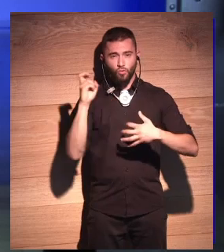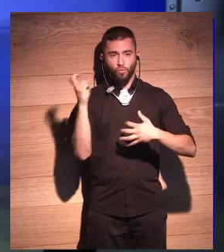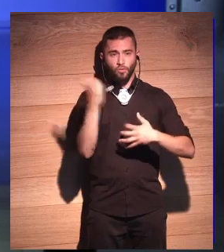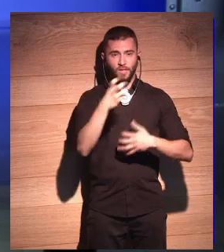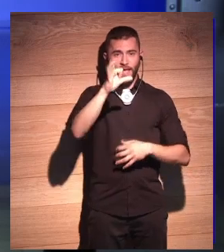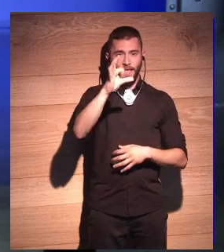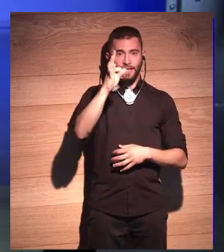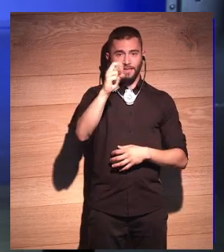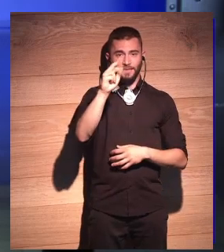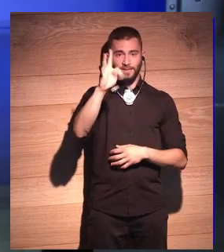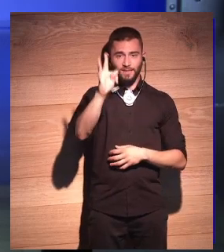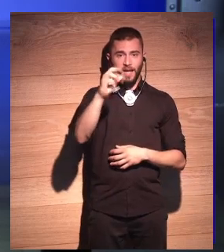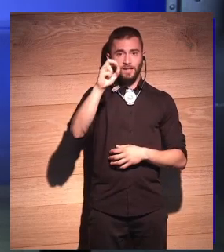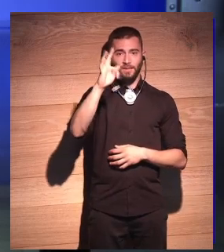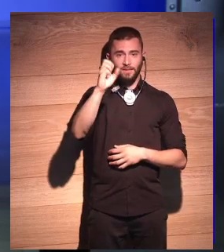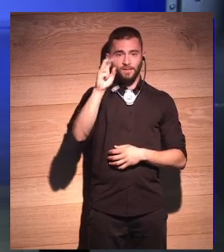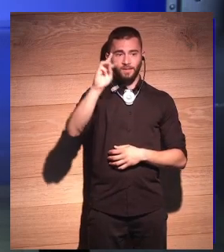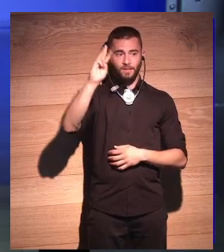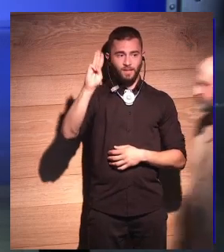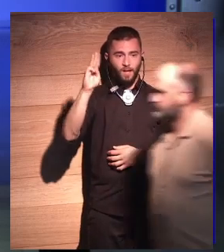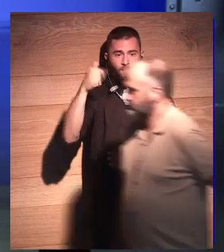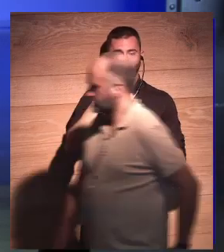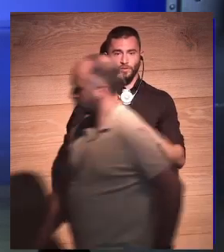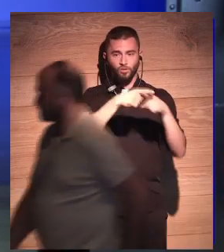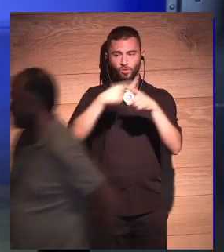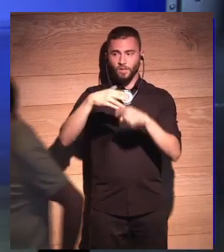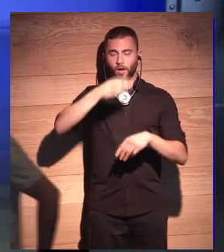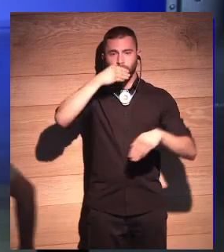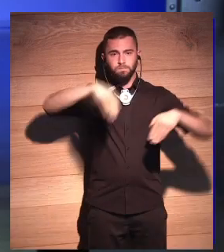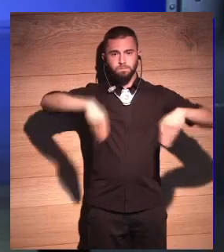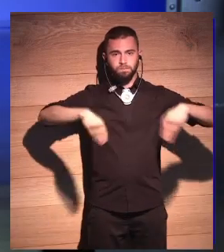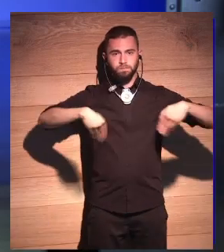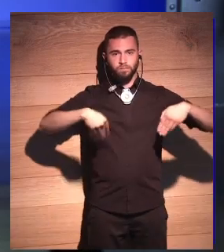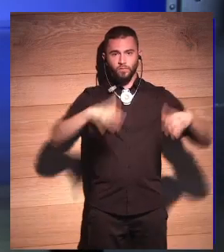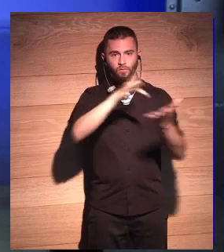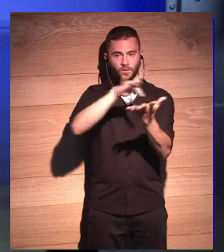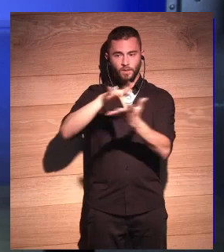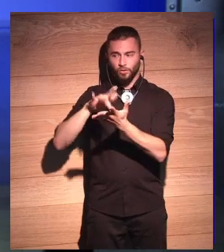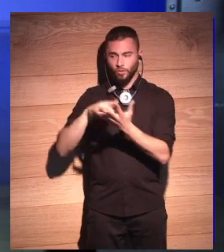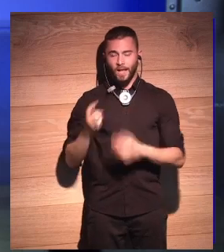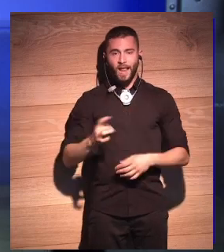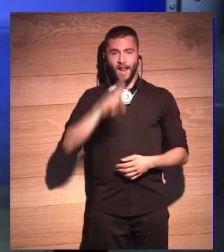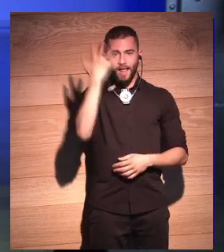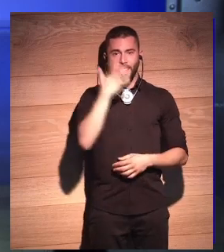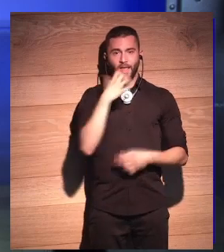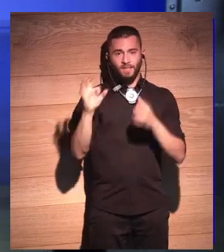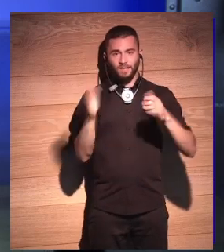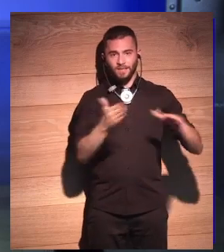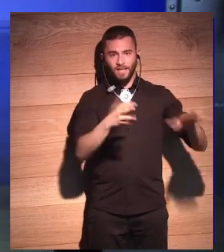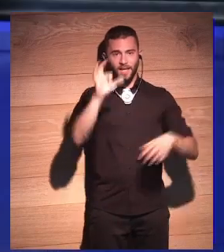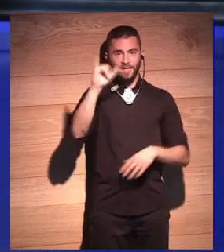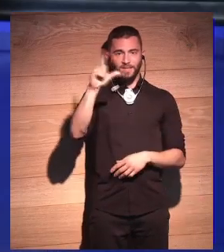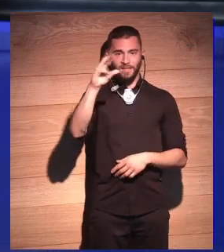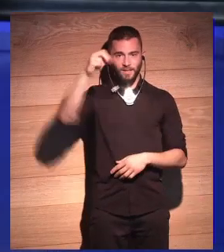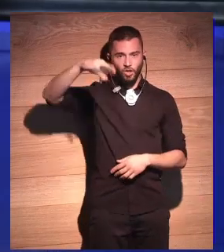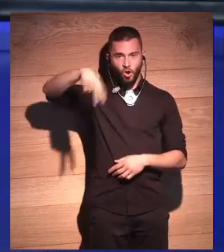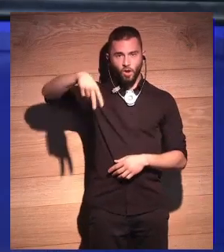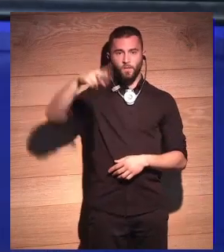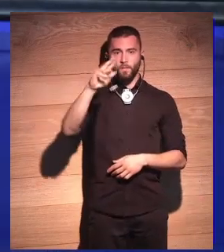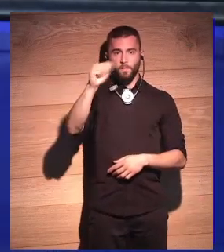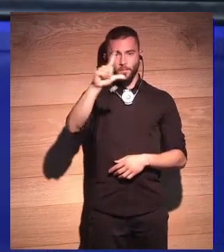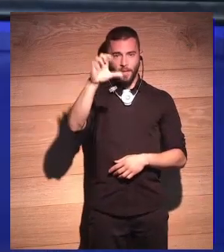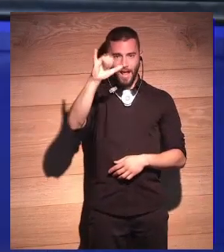there. So naturally, the idea was, if you're going to make a TV show about Silicon Valley, why not make a VR experience of it? It's